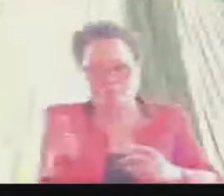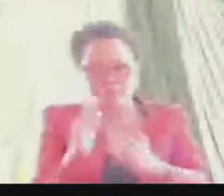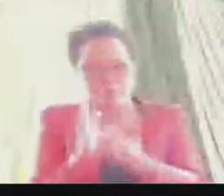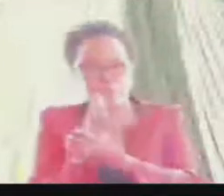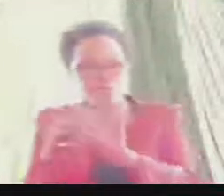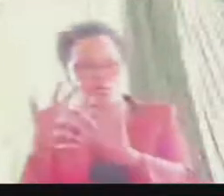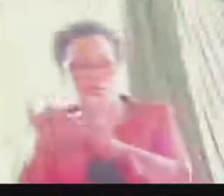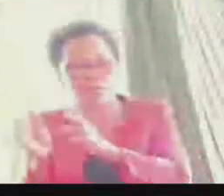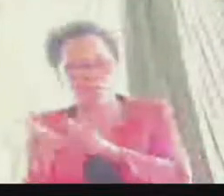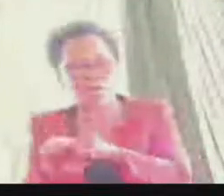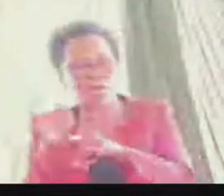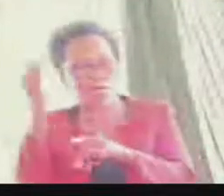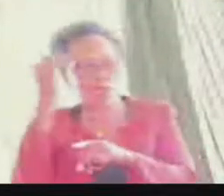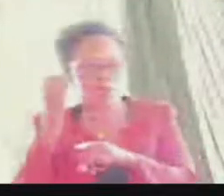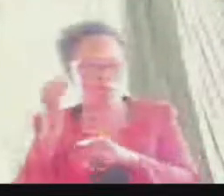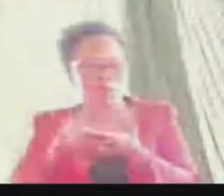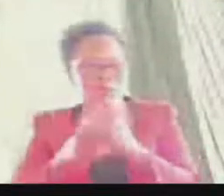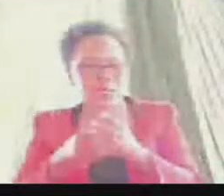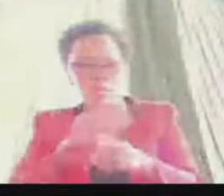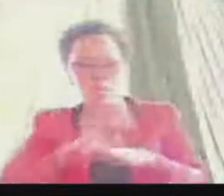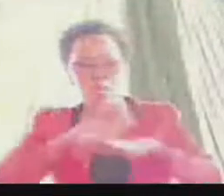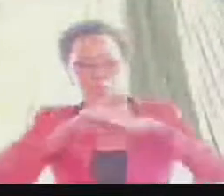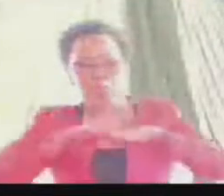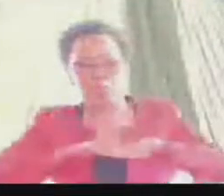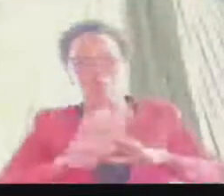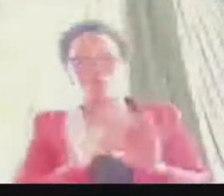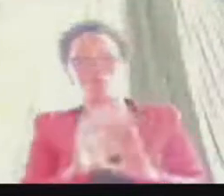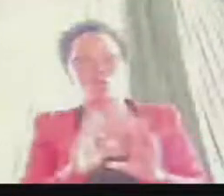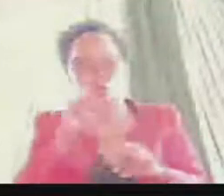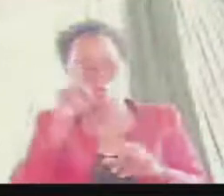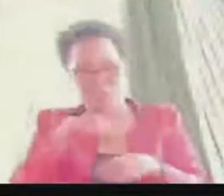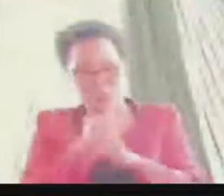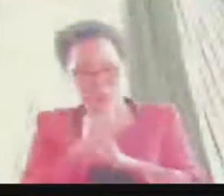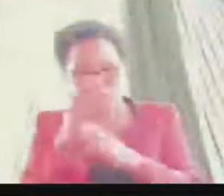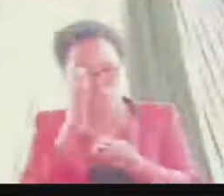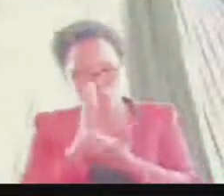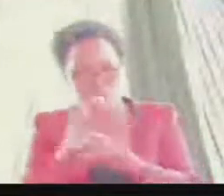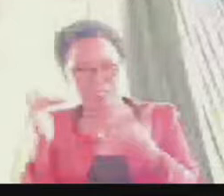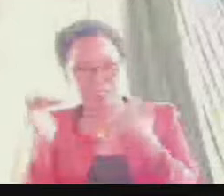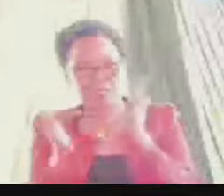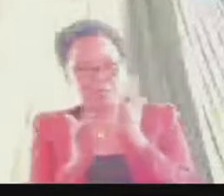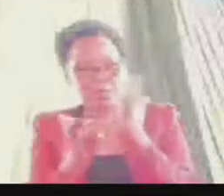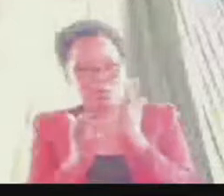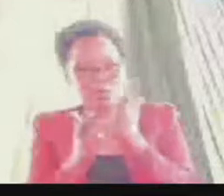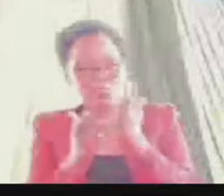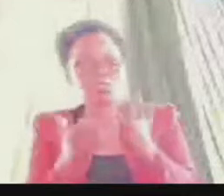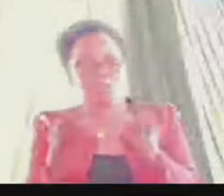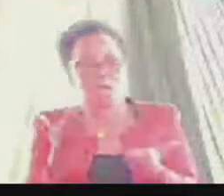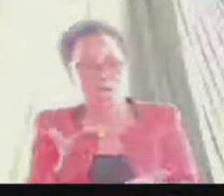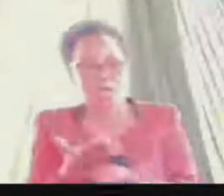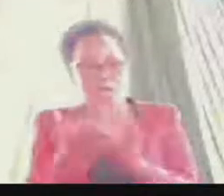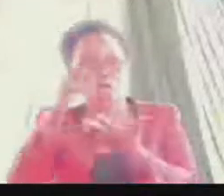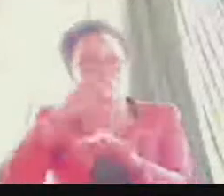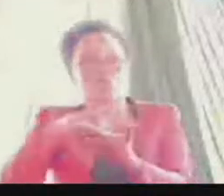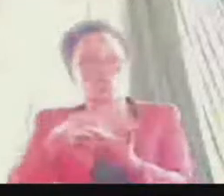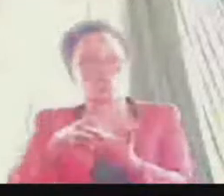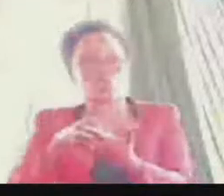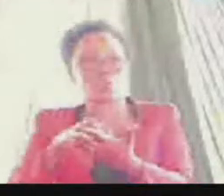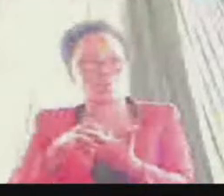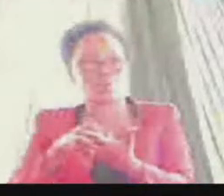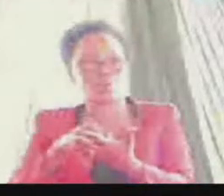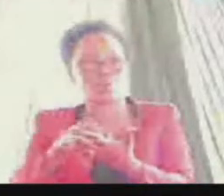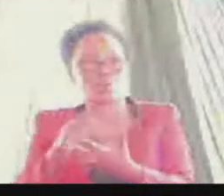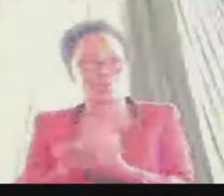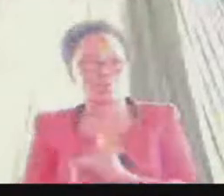not that we will relax. We will ensure that technology takes over and these cases are